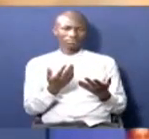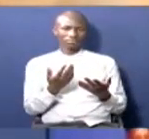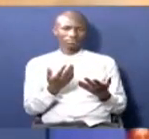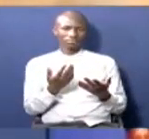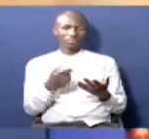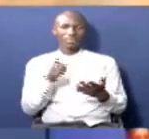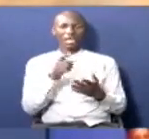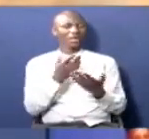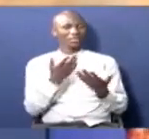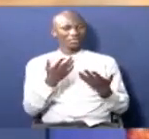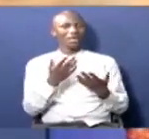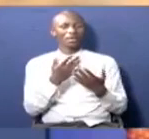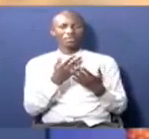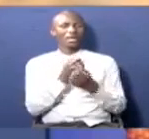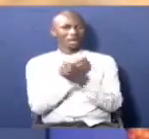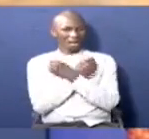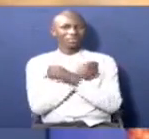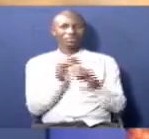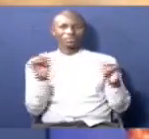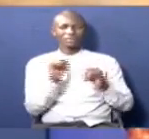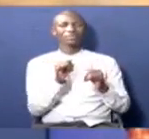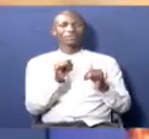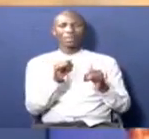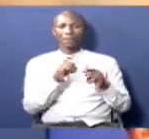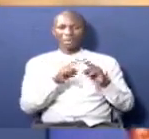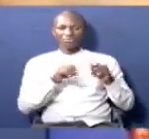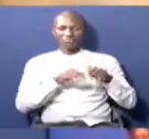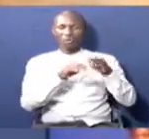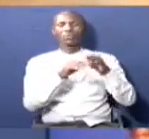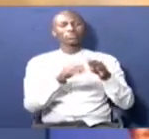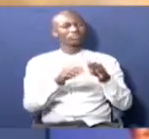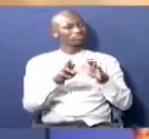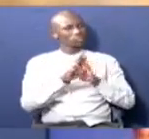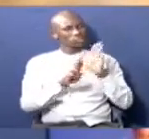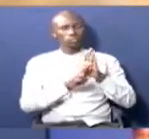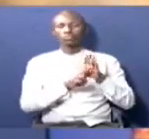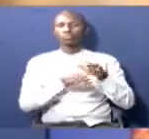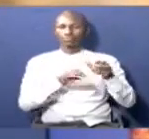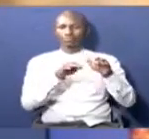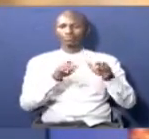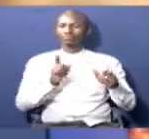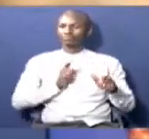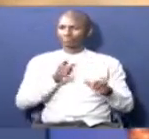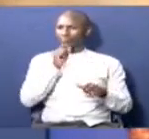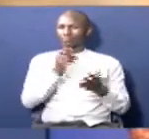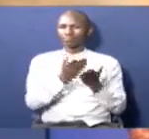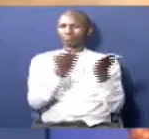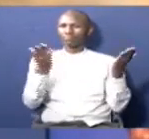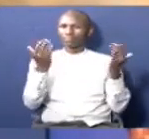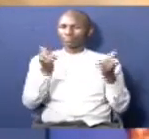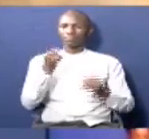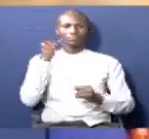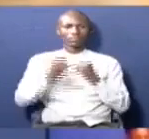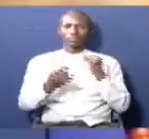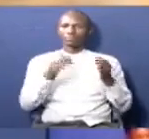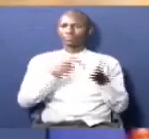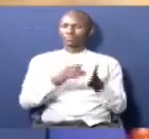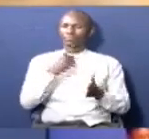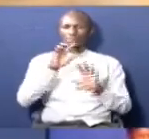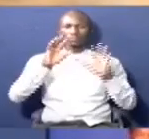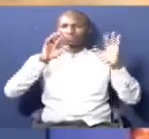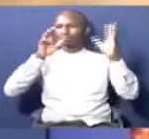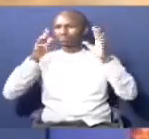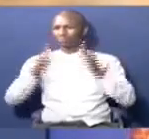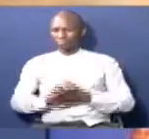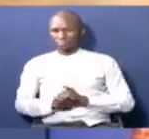their loved ones under strict guidelines. So, ladies and gentlemen, let me conclude by once again